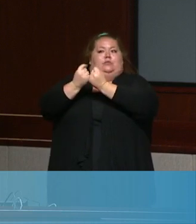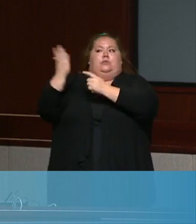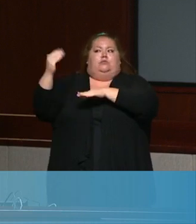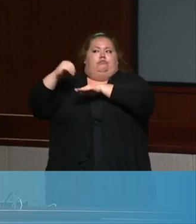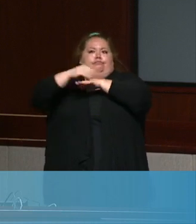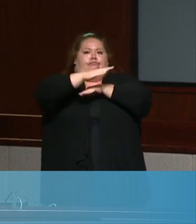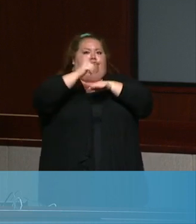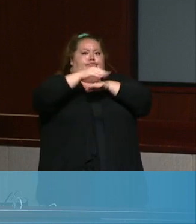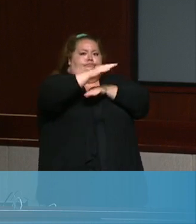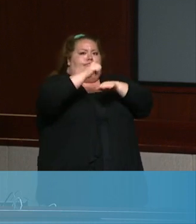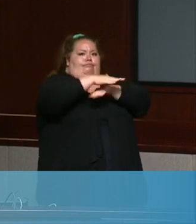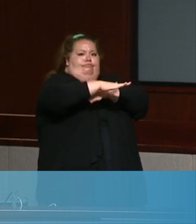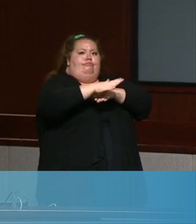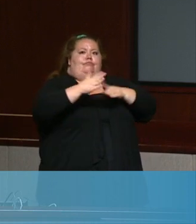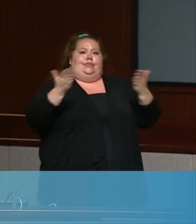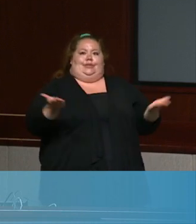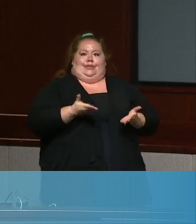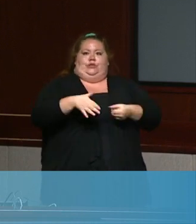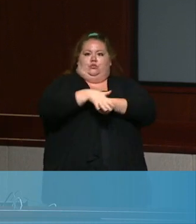to help with